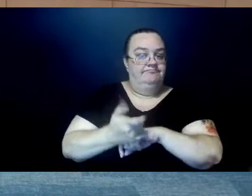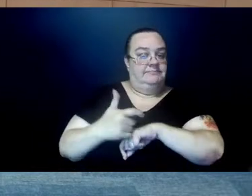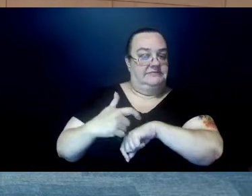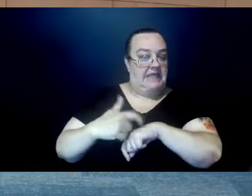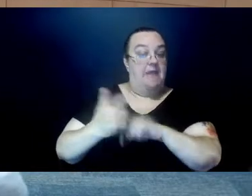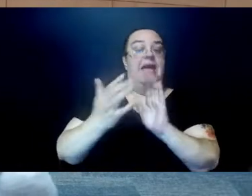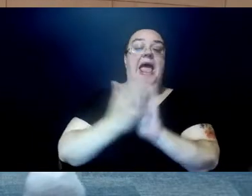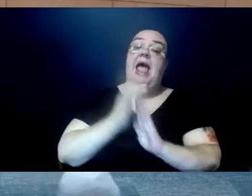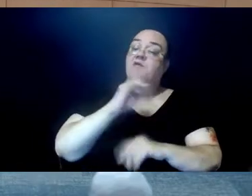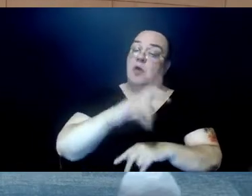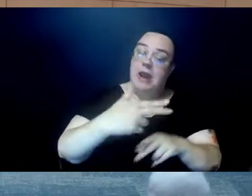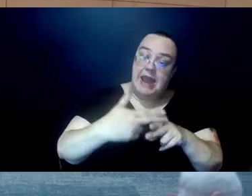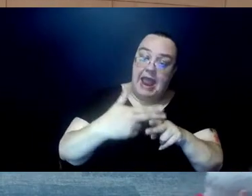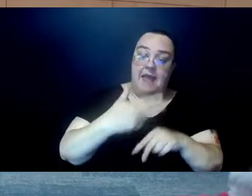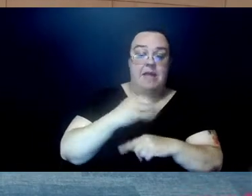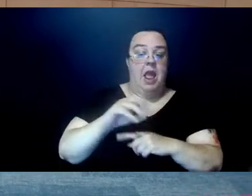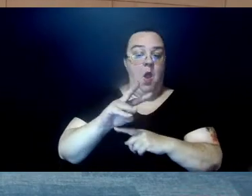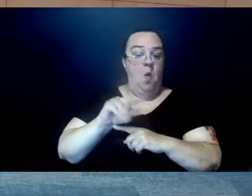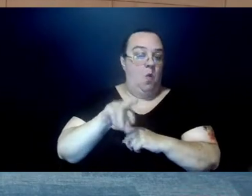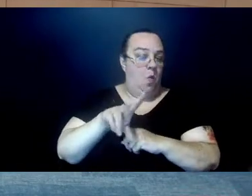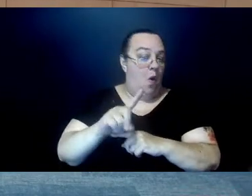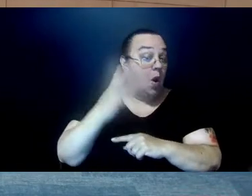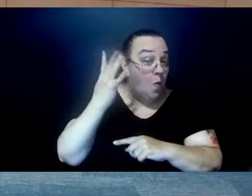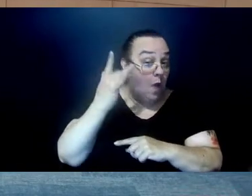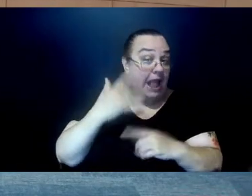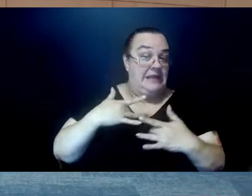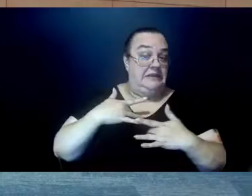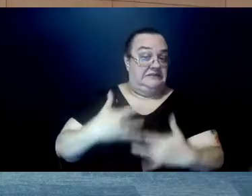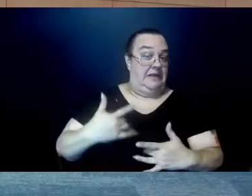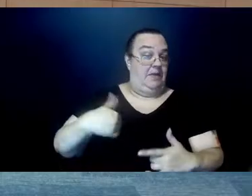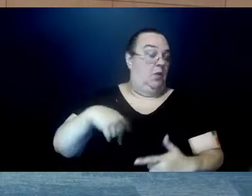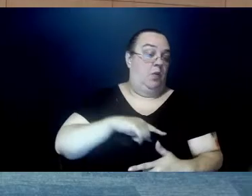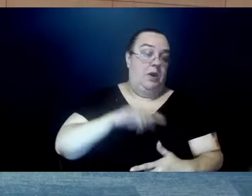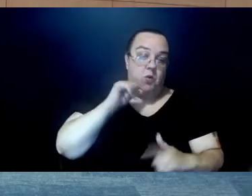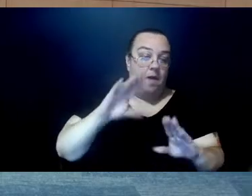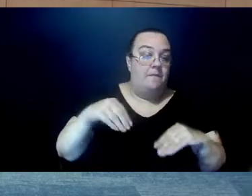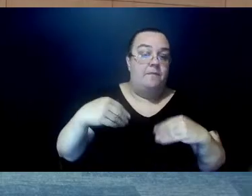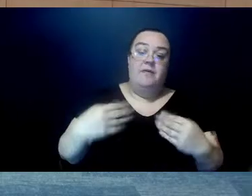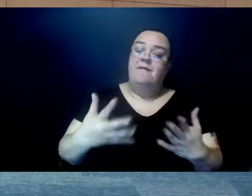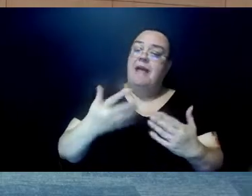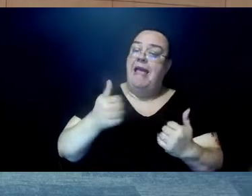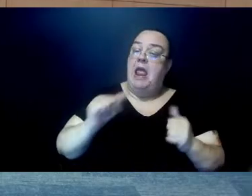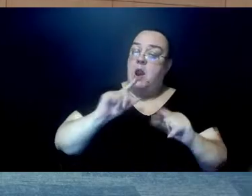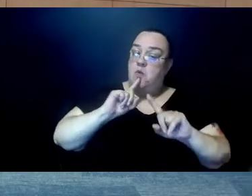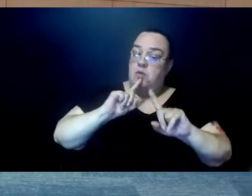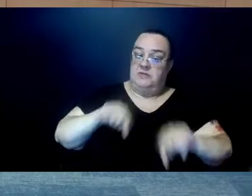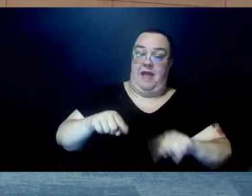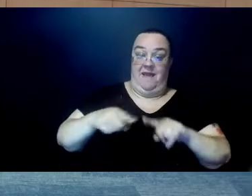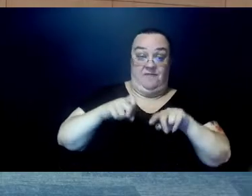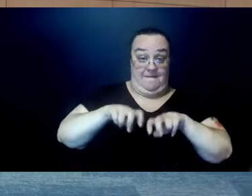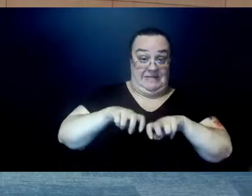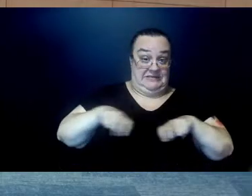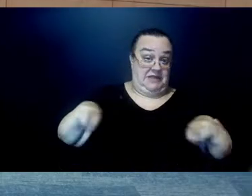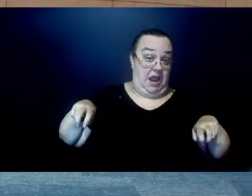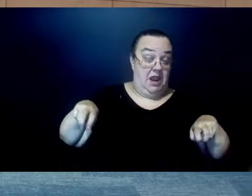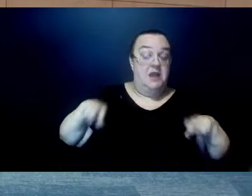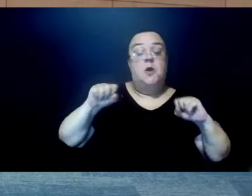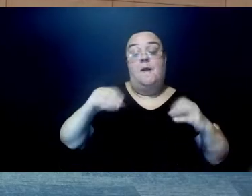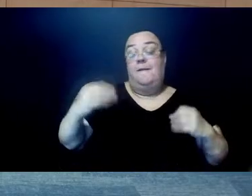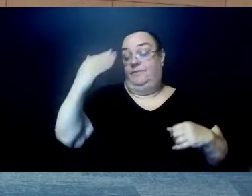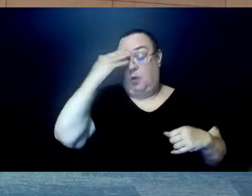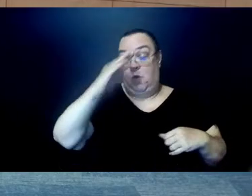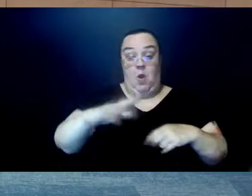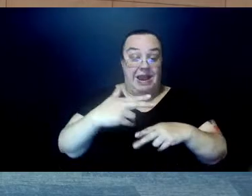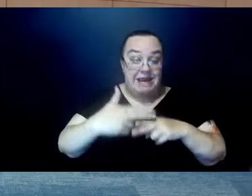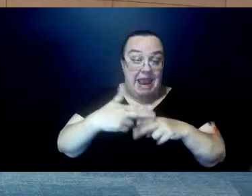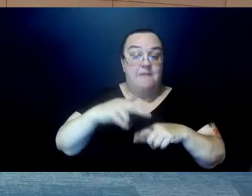ward because generally we do not provide any response from the dais, and so knowing your name and ward means